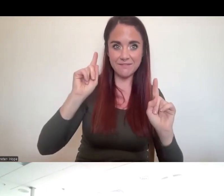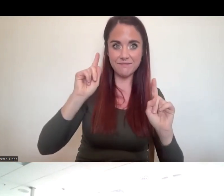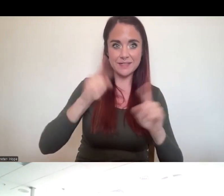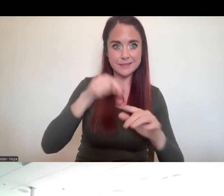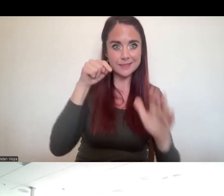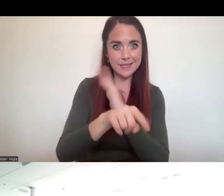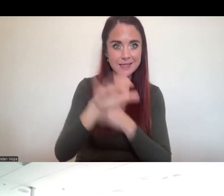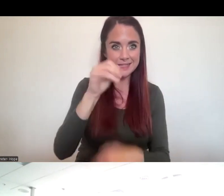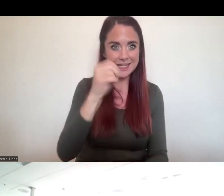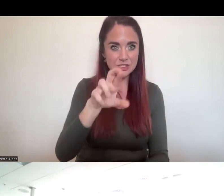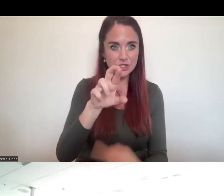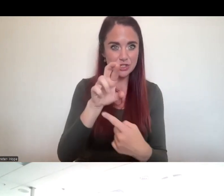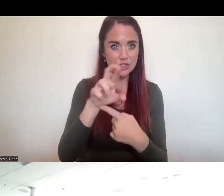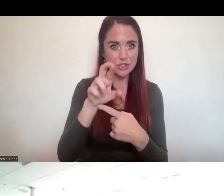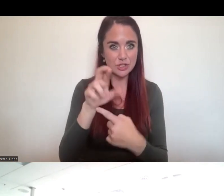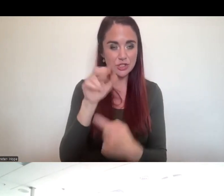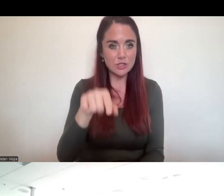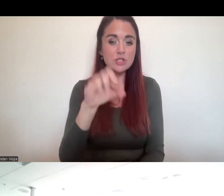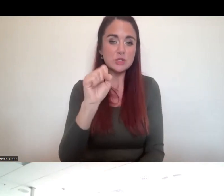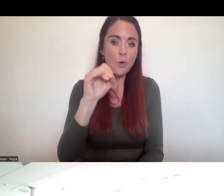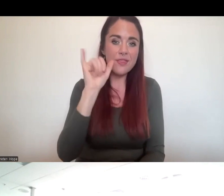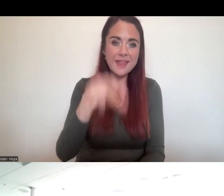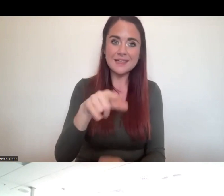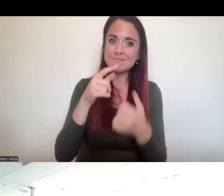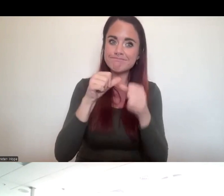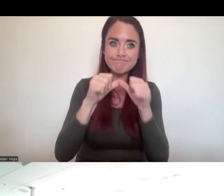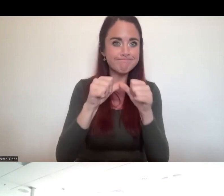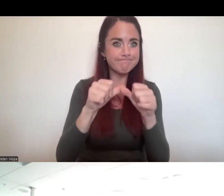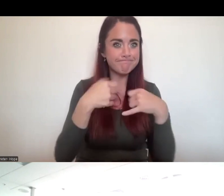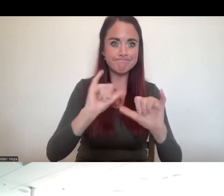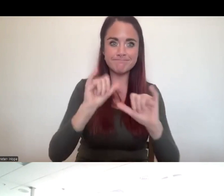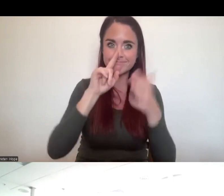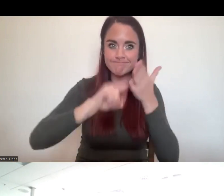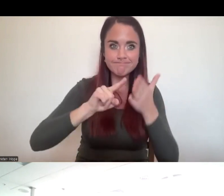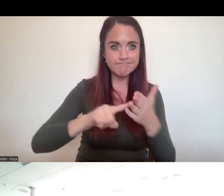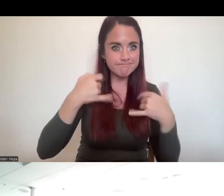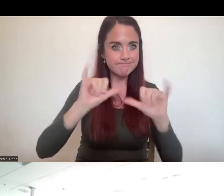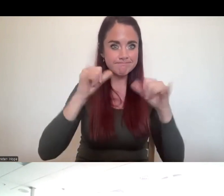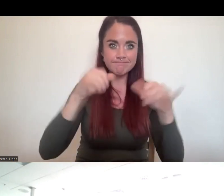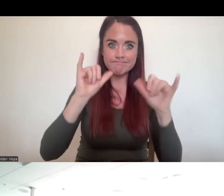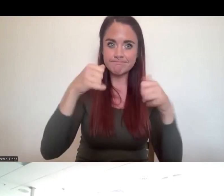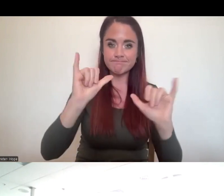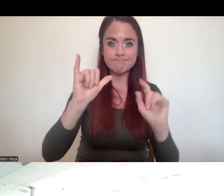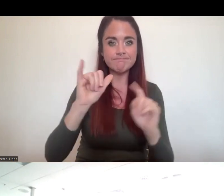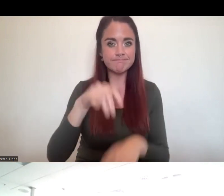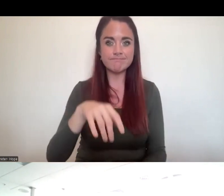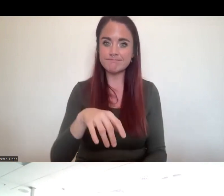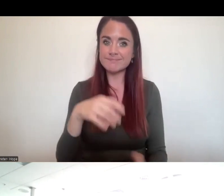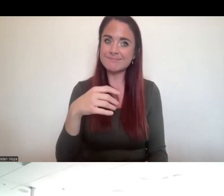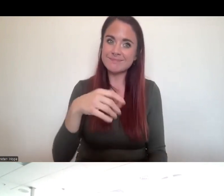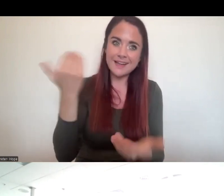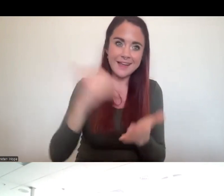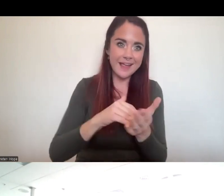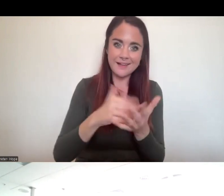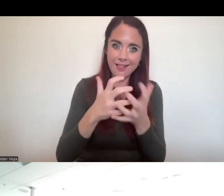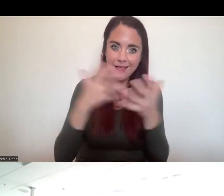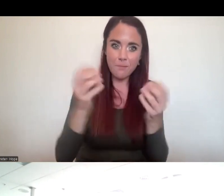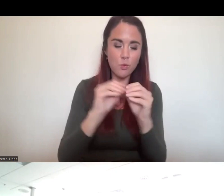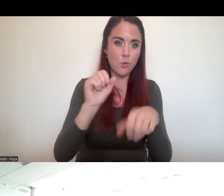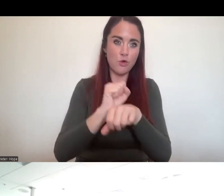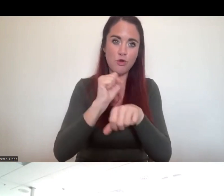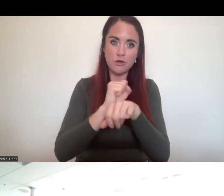these cancer cells. So this is like ongoing research. We still will have like a long road ahead of us,